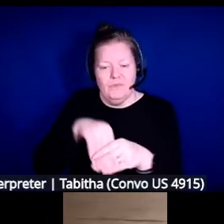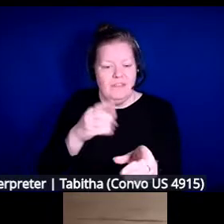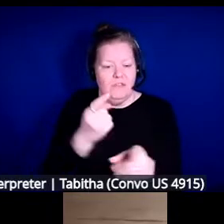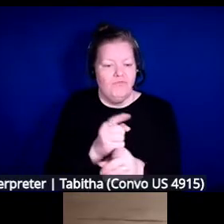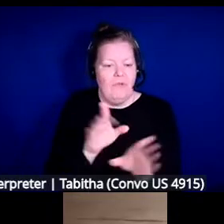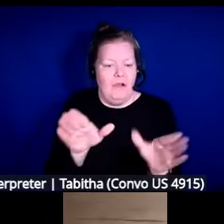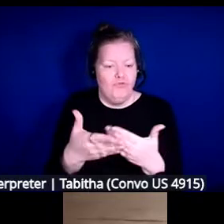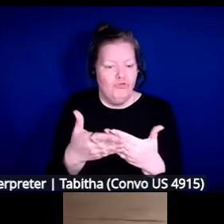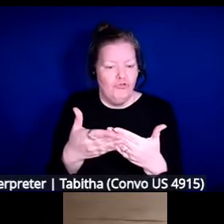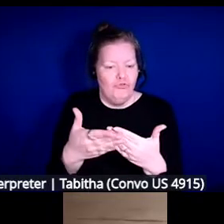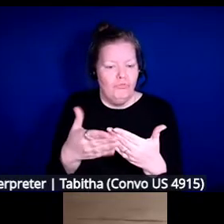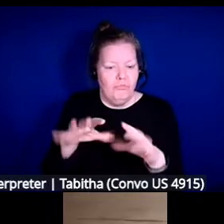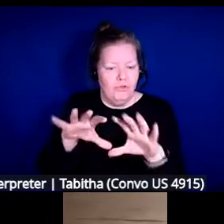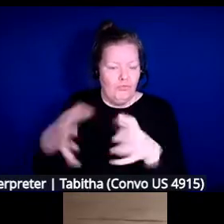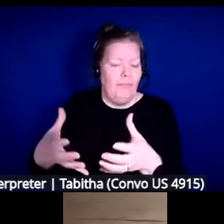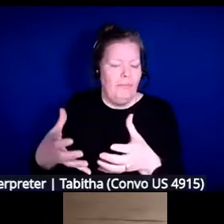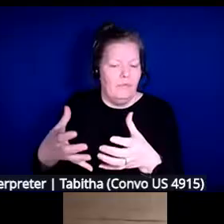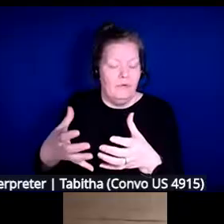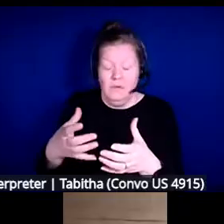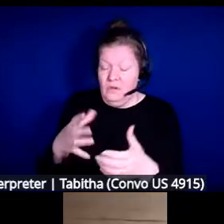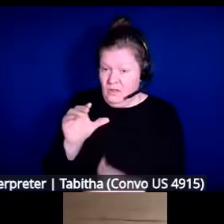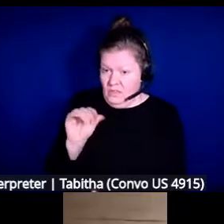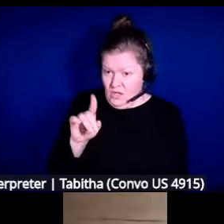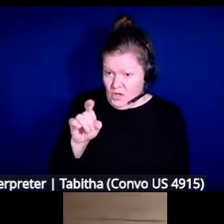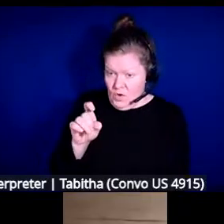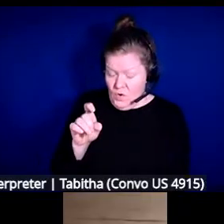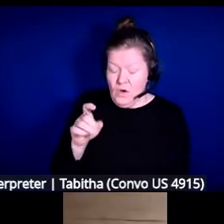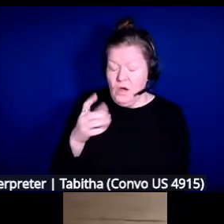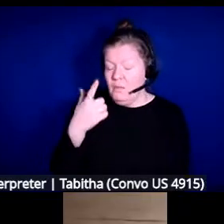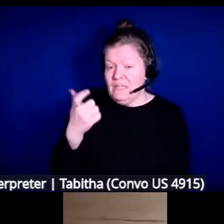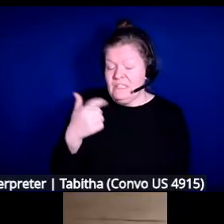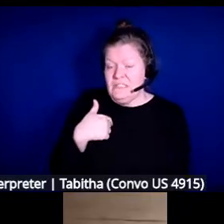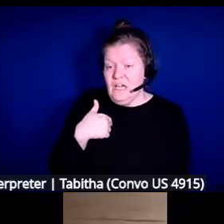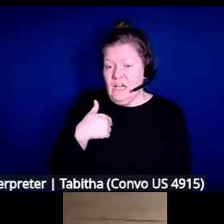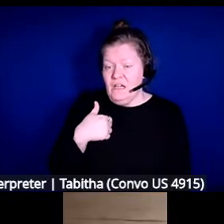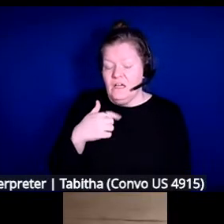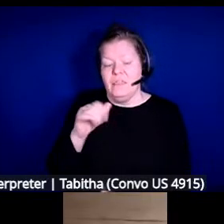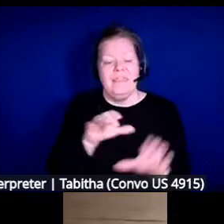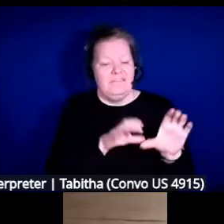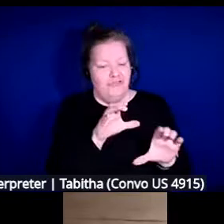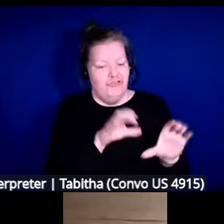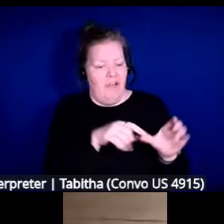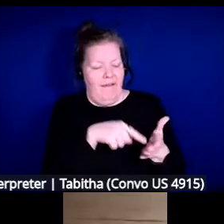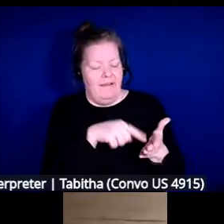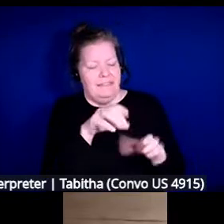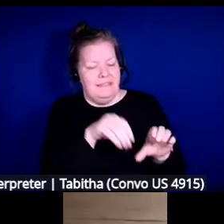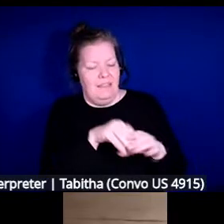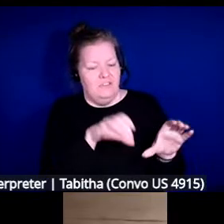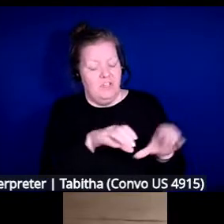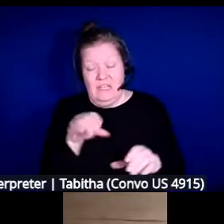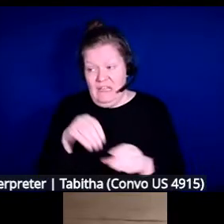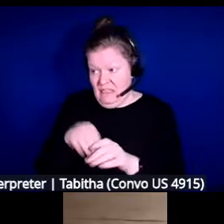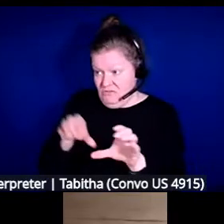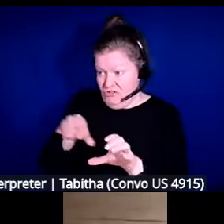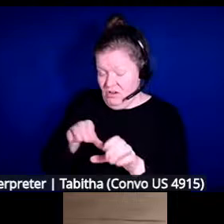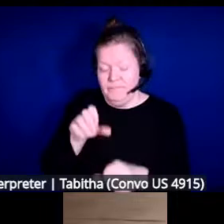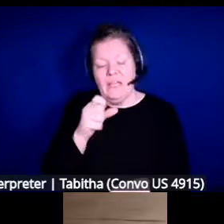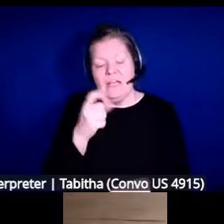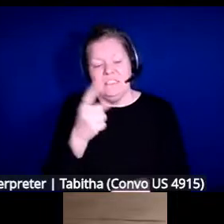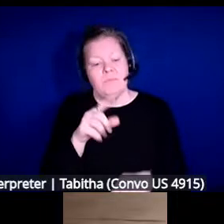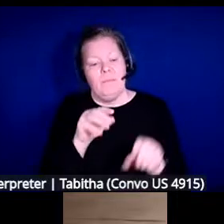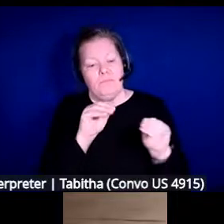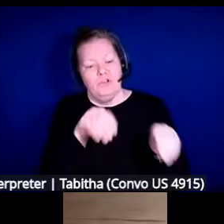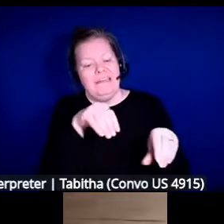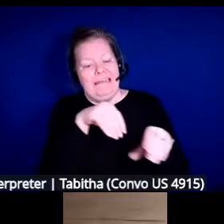block. What the code is in, because It's in that chat. it's in that chat. Someone Okay. actually put it in the